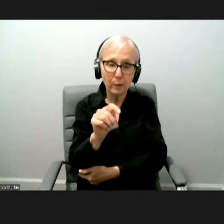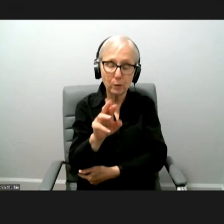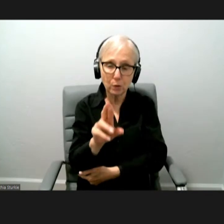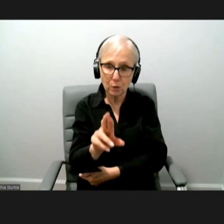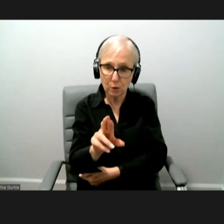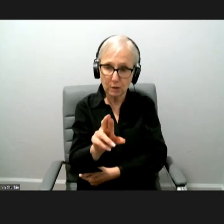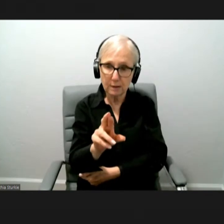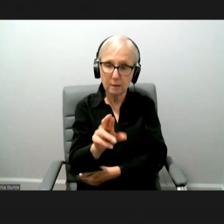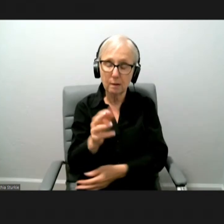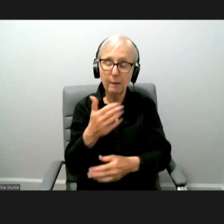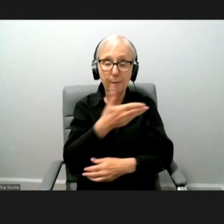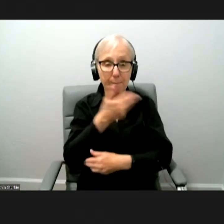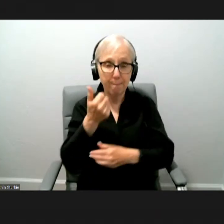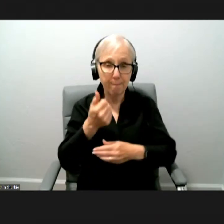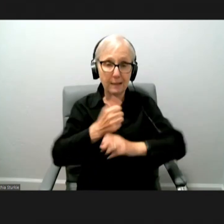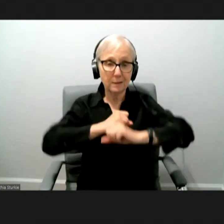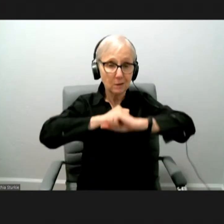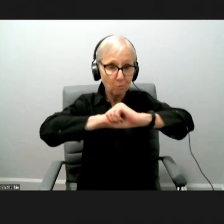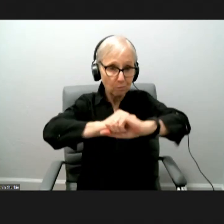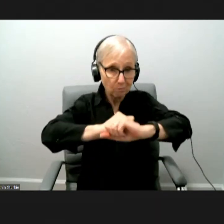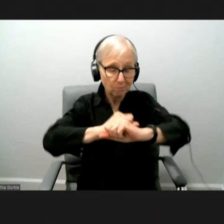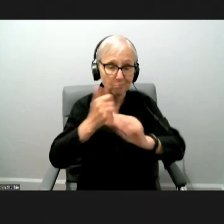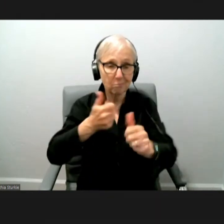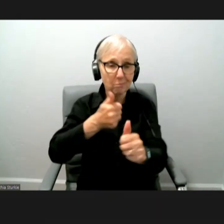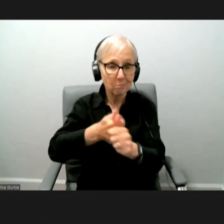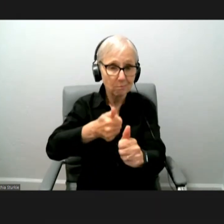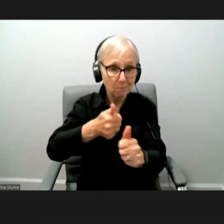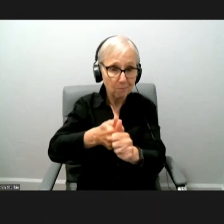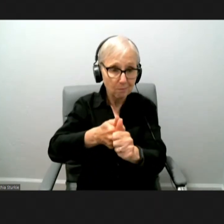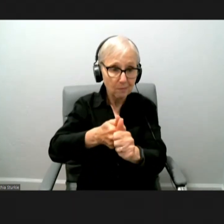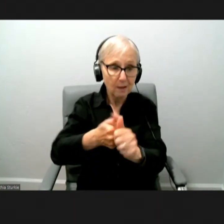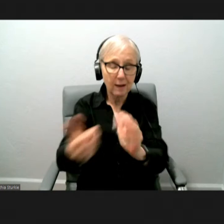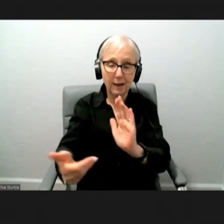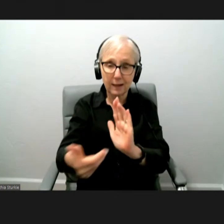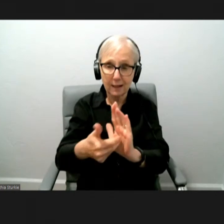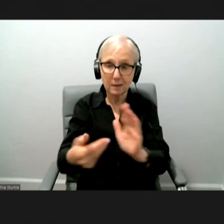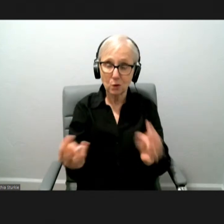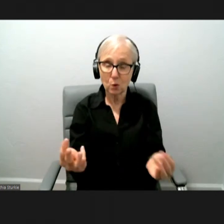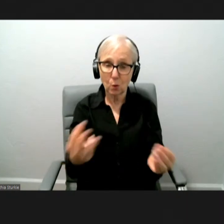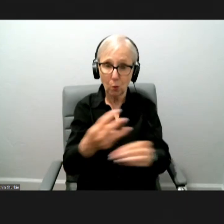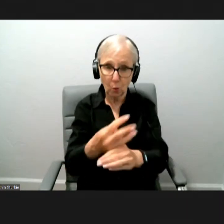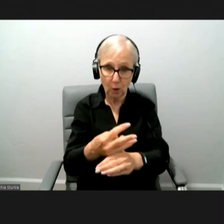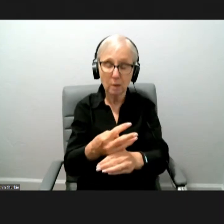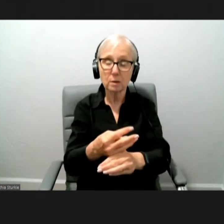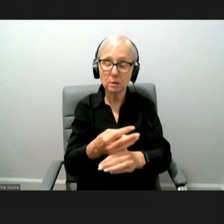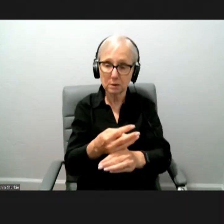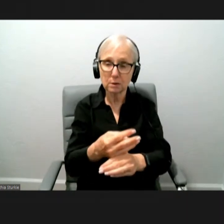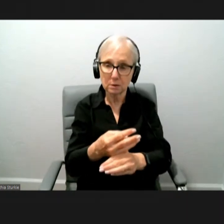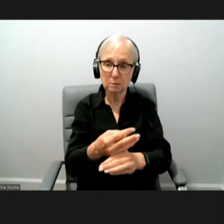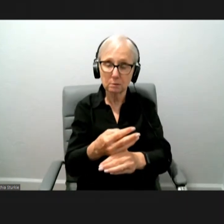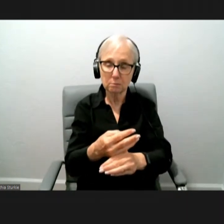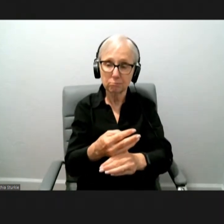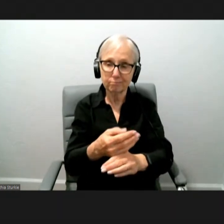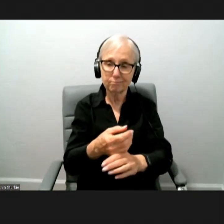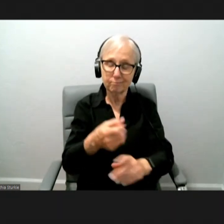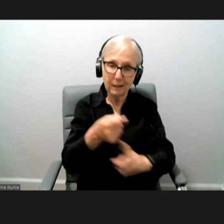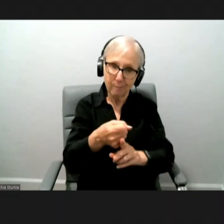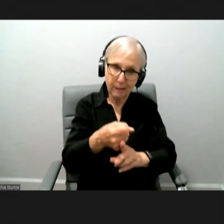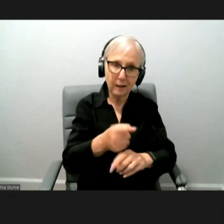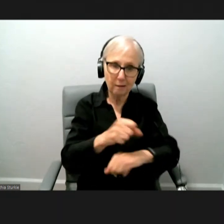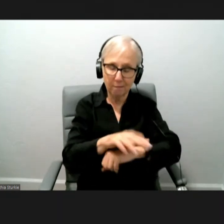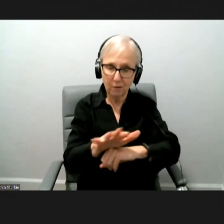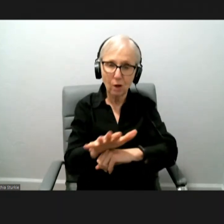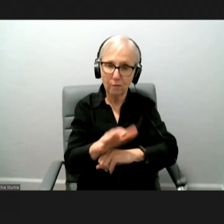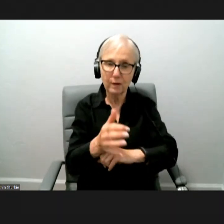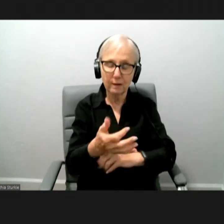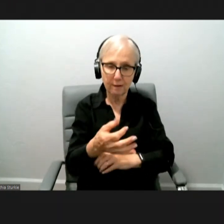as a means, best means to protect yourself against the worst outcomes of COVID-19. We still have